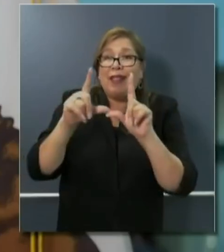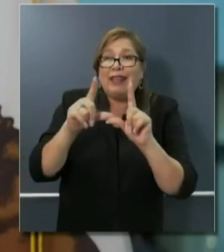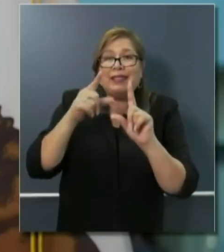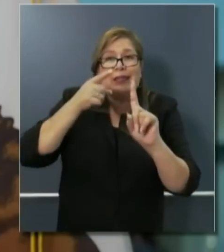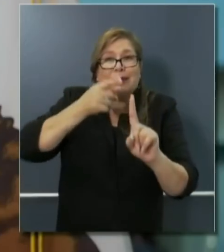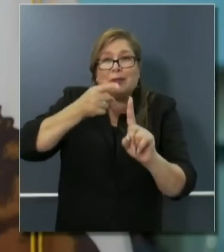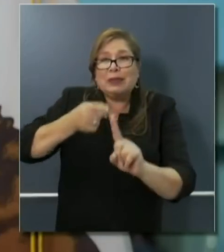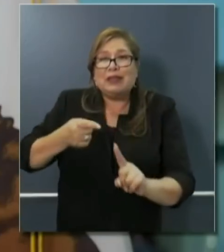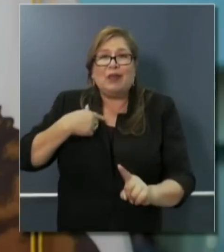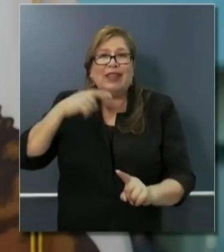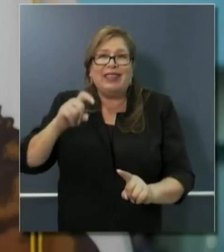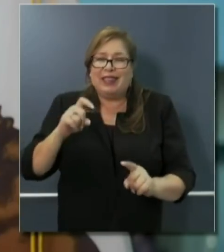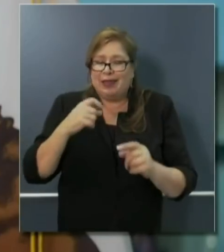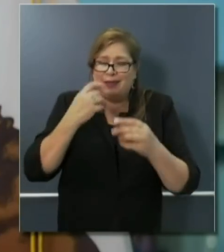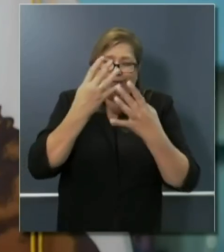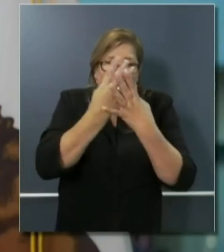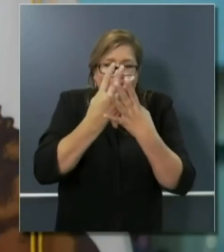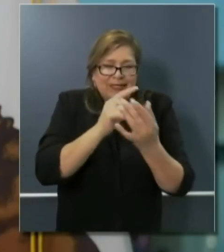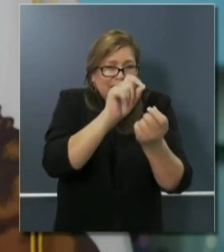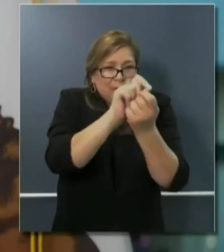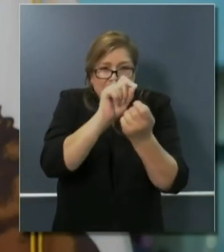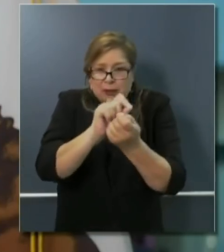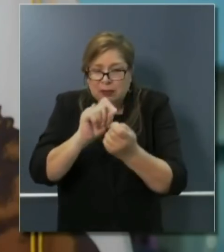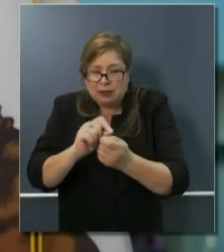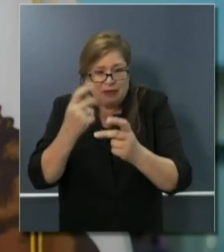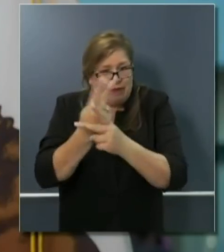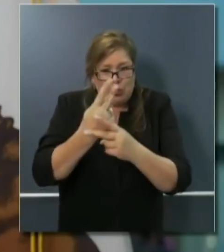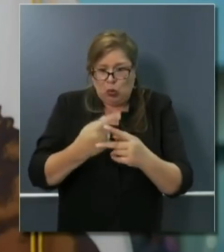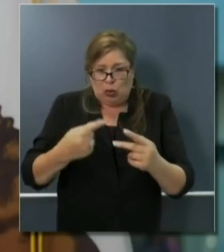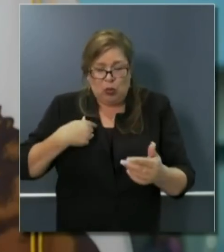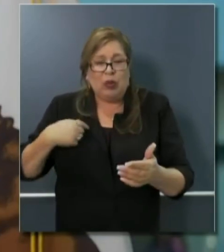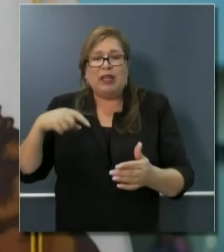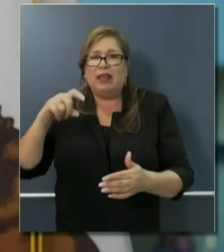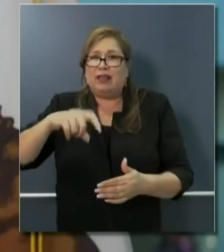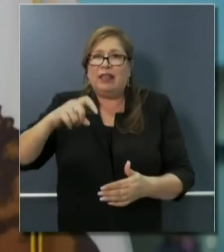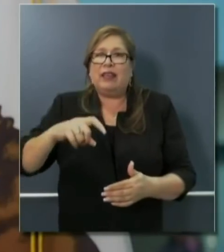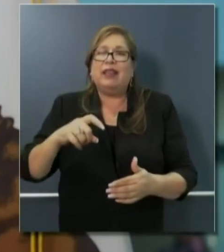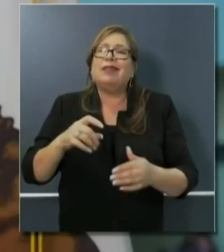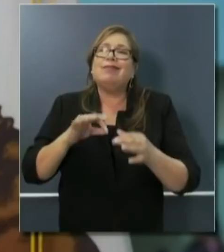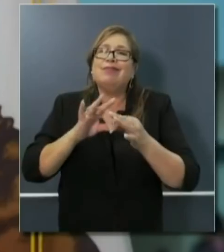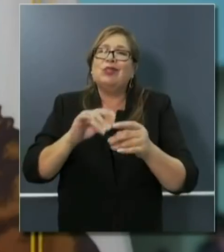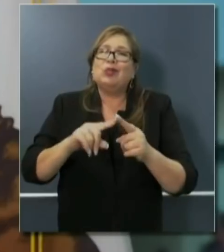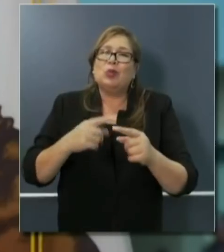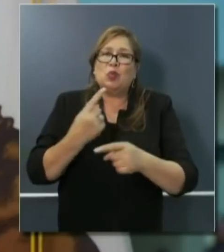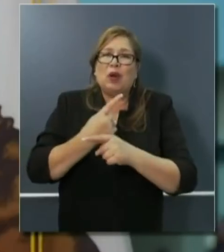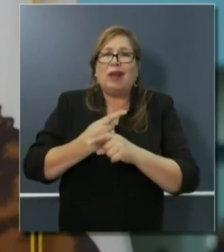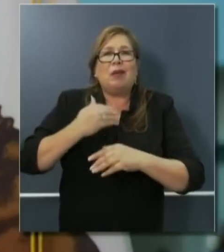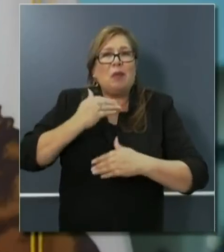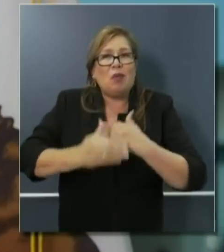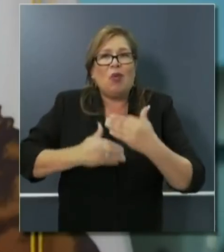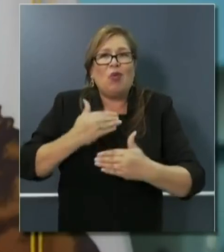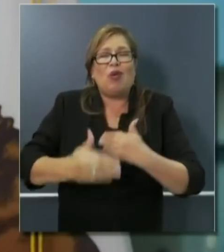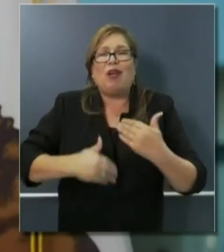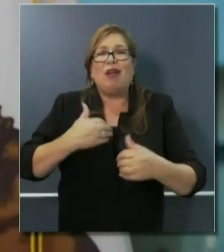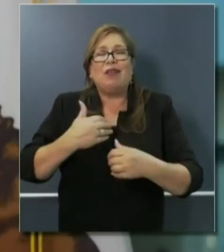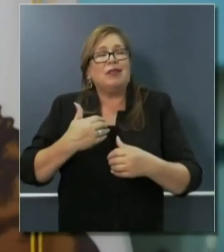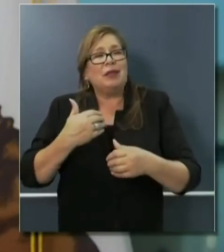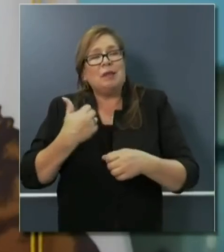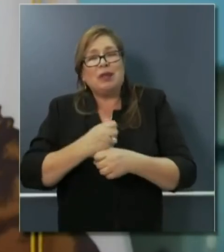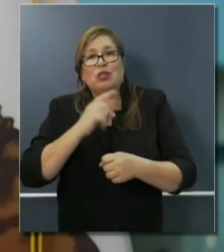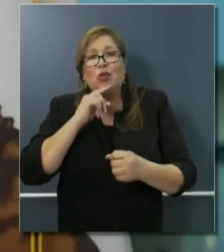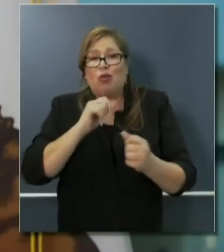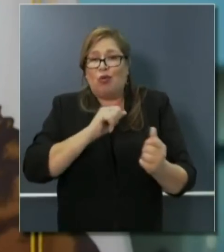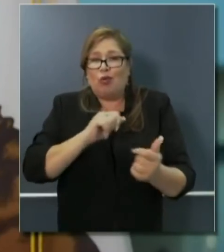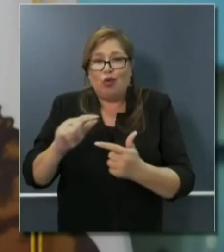the very detailed specificity that we've advanced as it relates to protocols for making sure that people